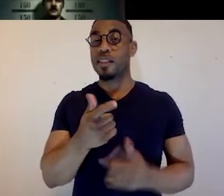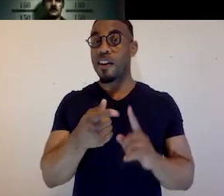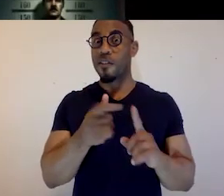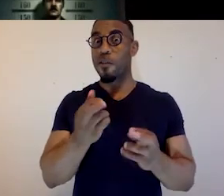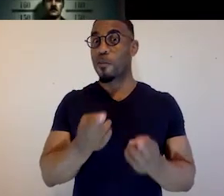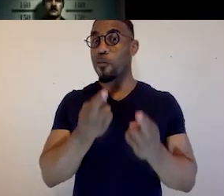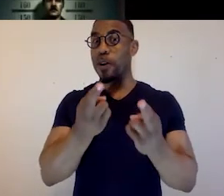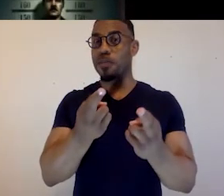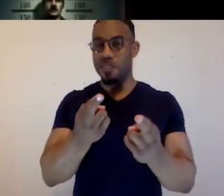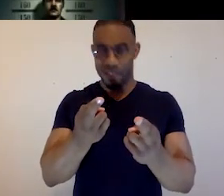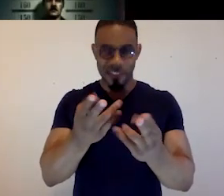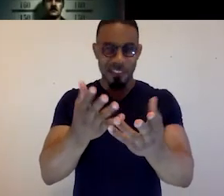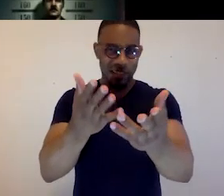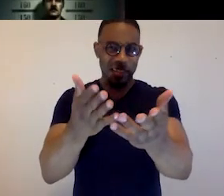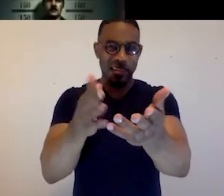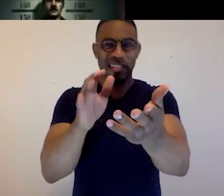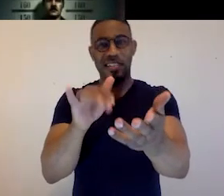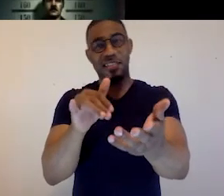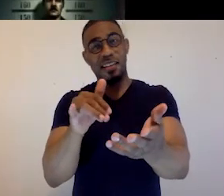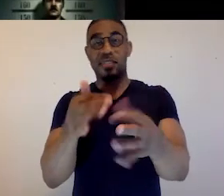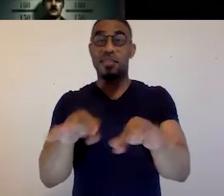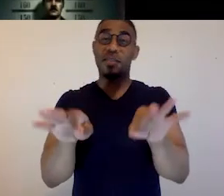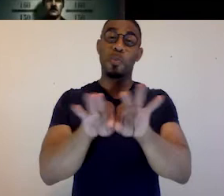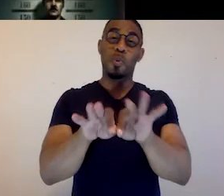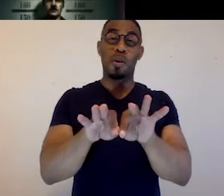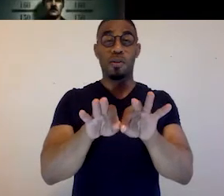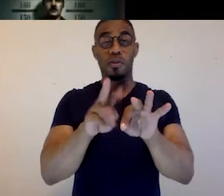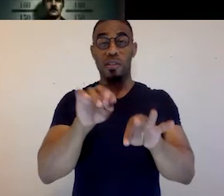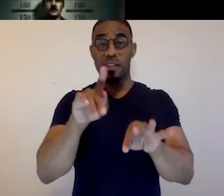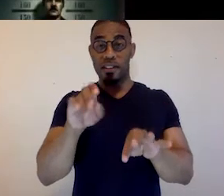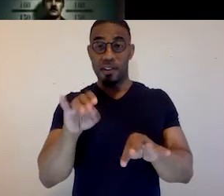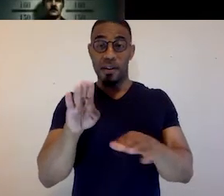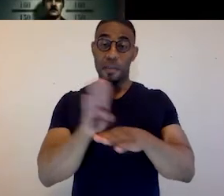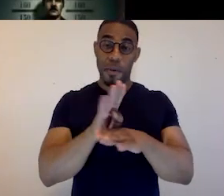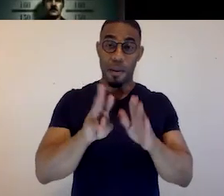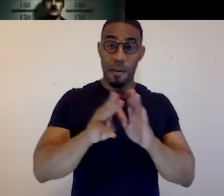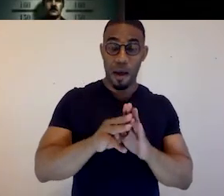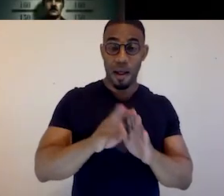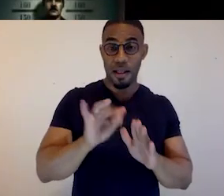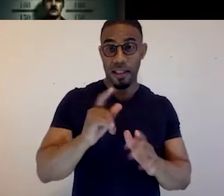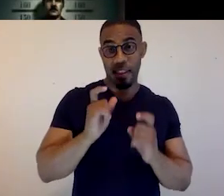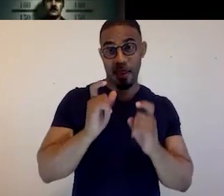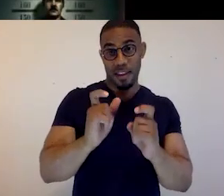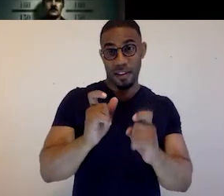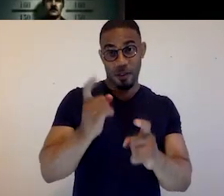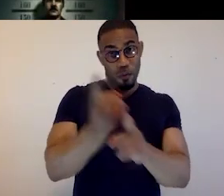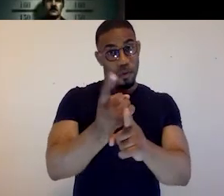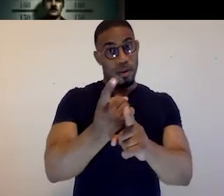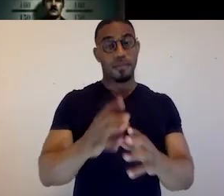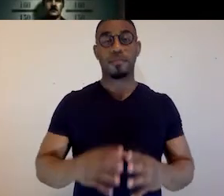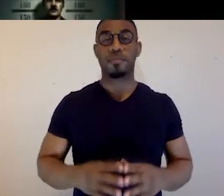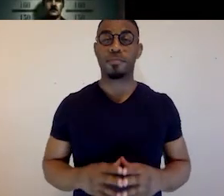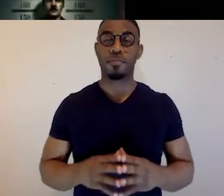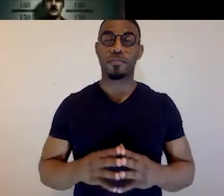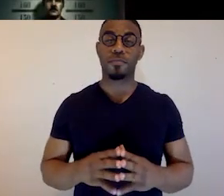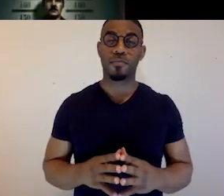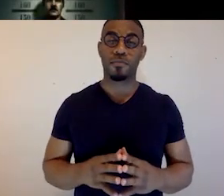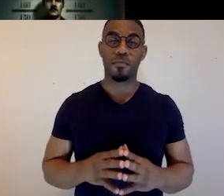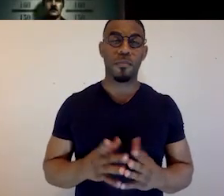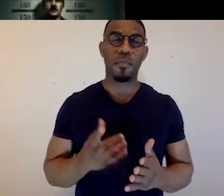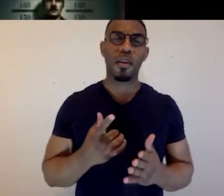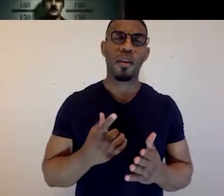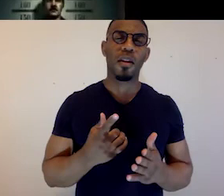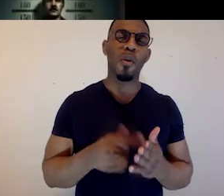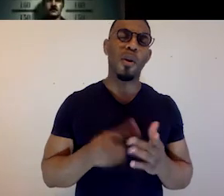the recommendations. So this is pretty important to Netflix's business model that they get this correct. But what